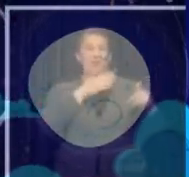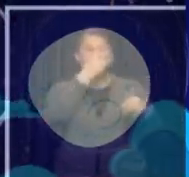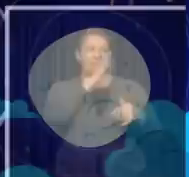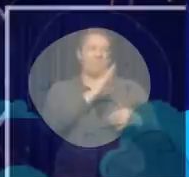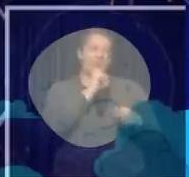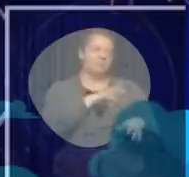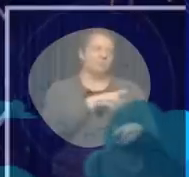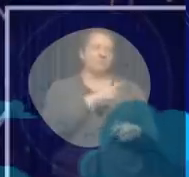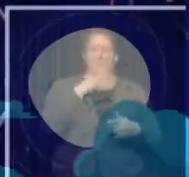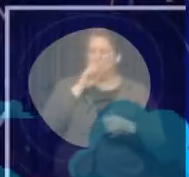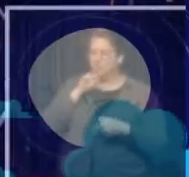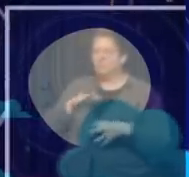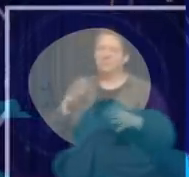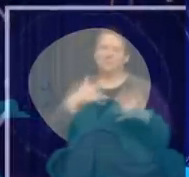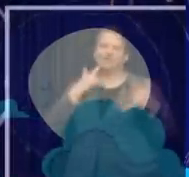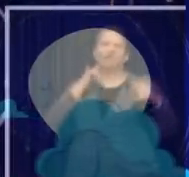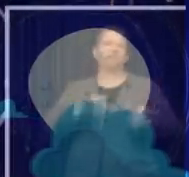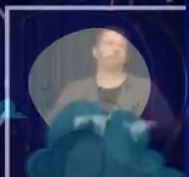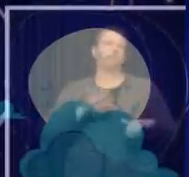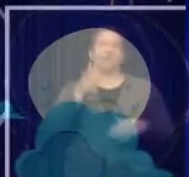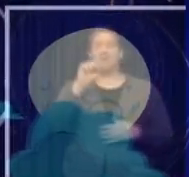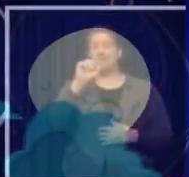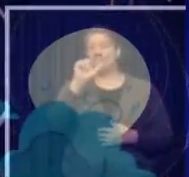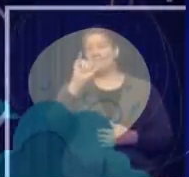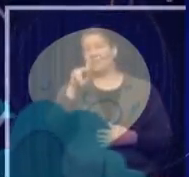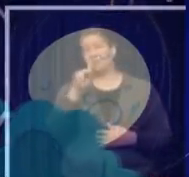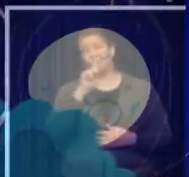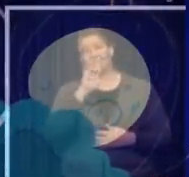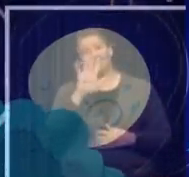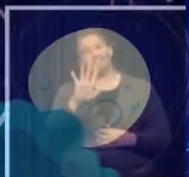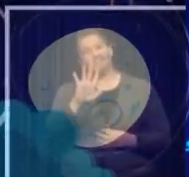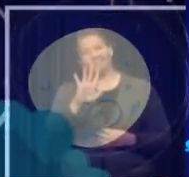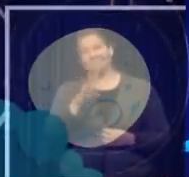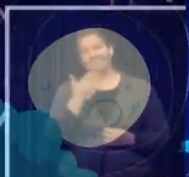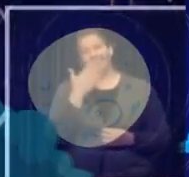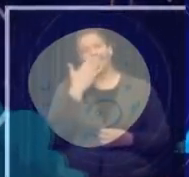sure that we resolve his claim. Malik,